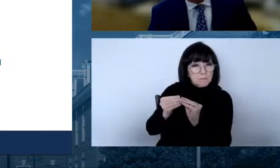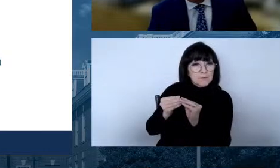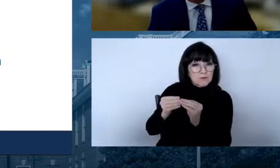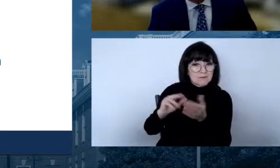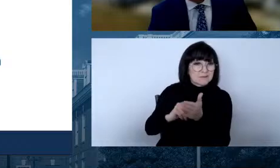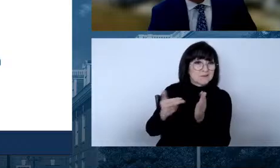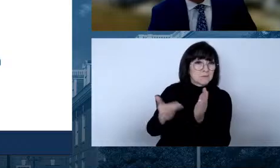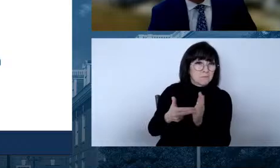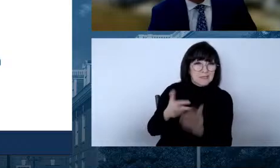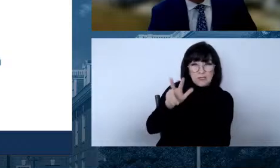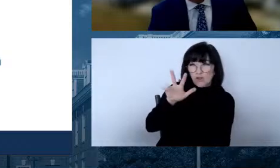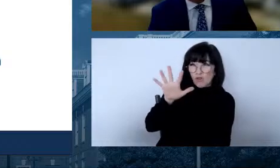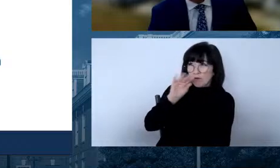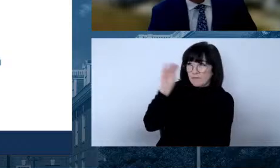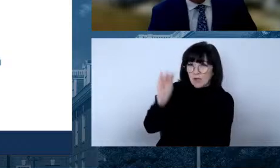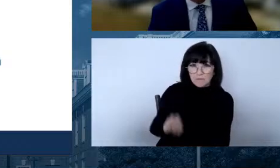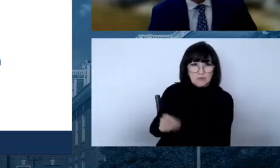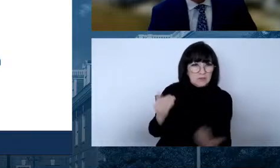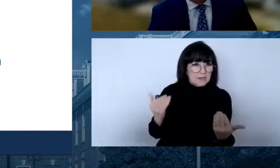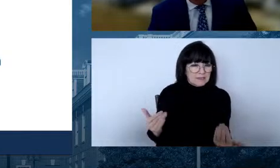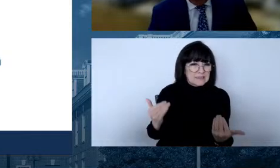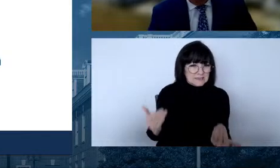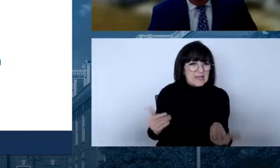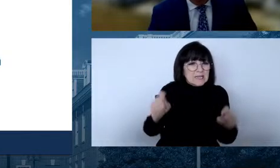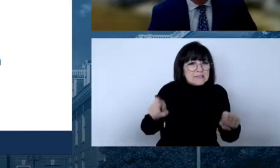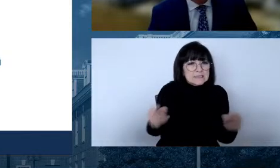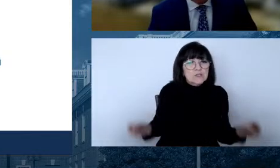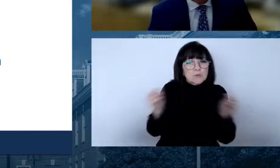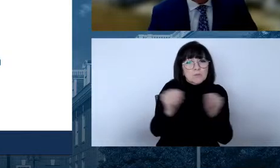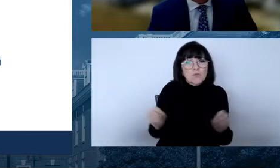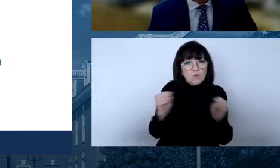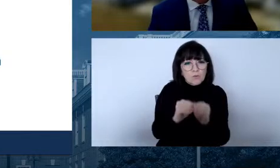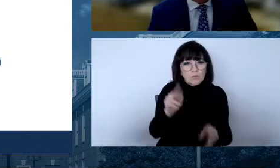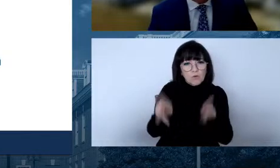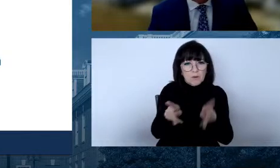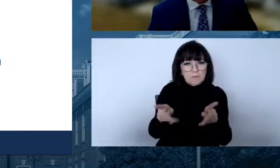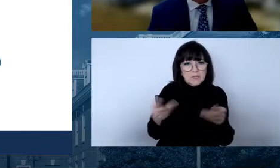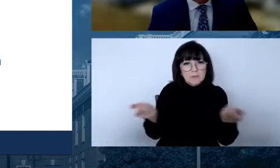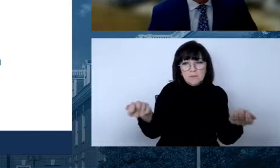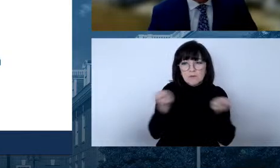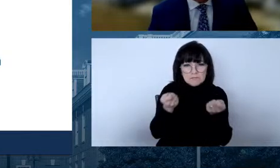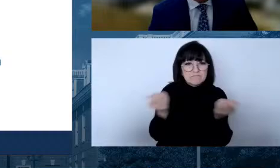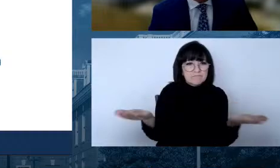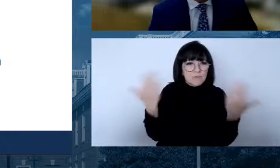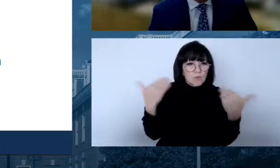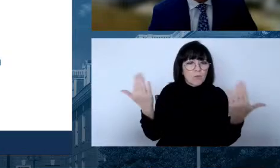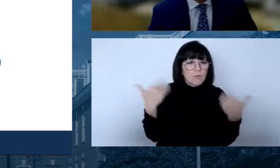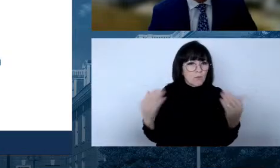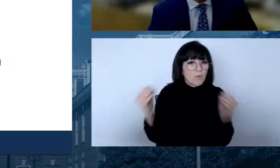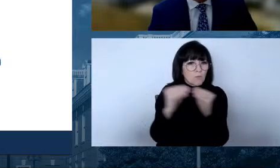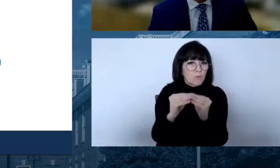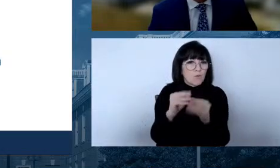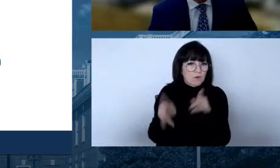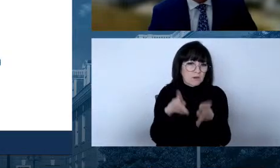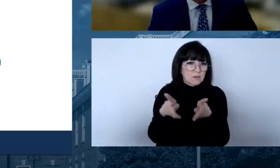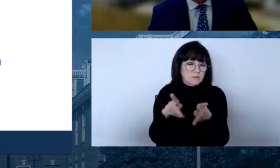to 35%. And the boosters are a really key part of what everyone in Delaware needs to keep themselves and